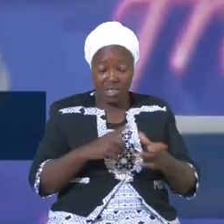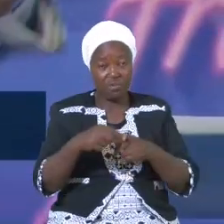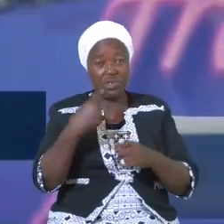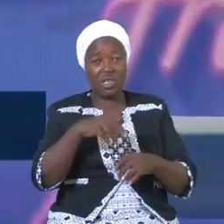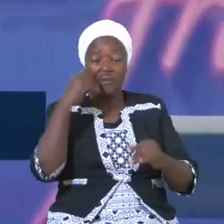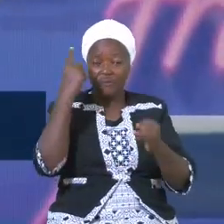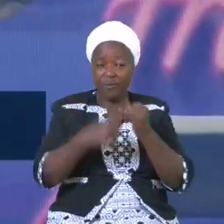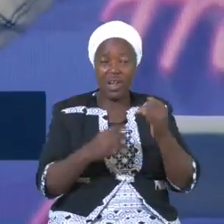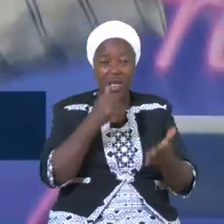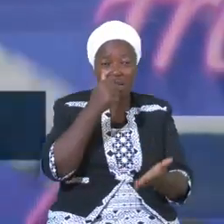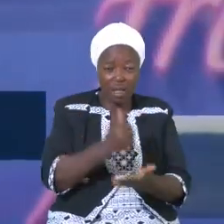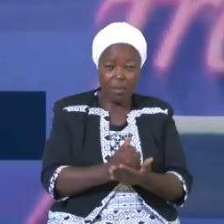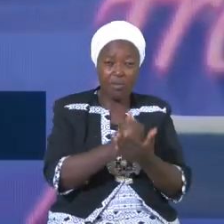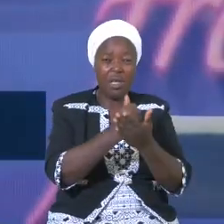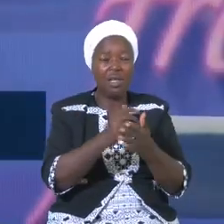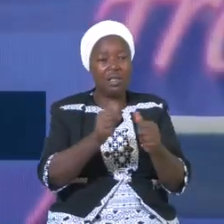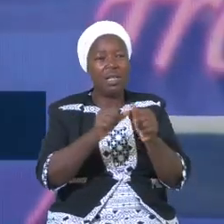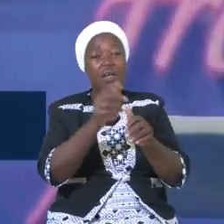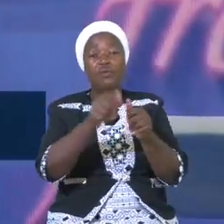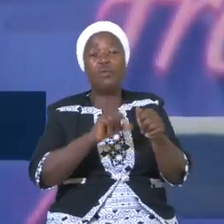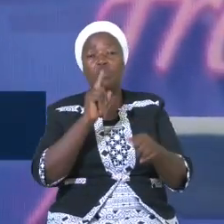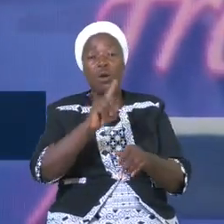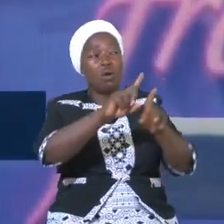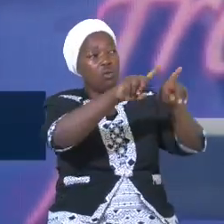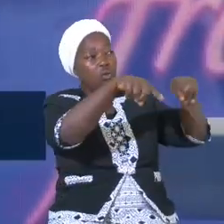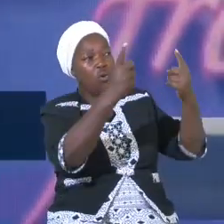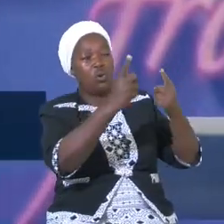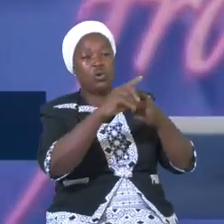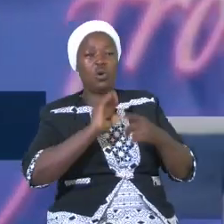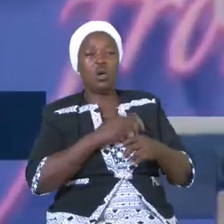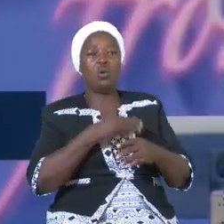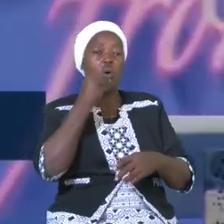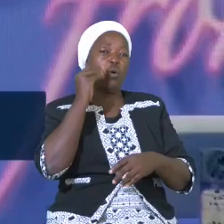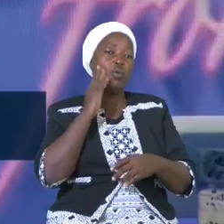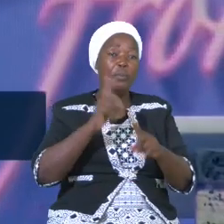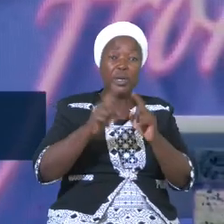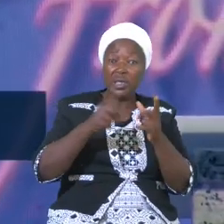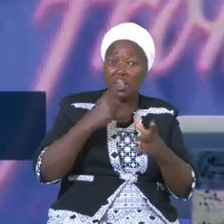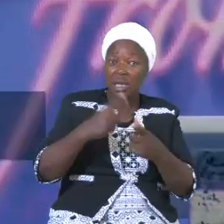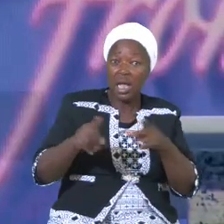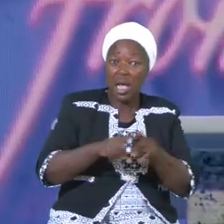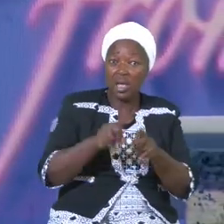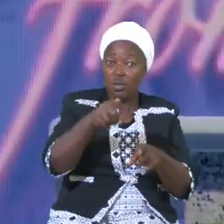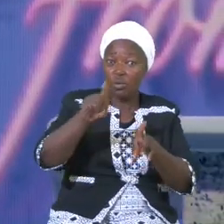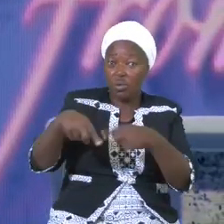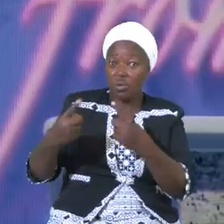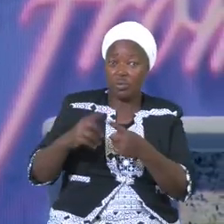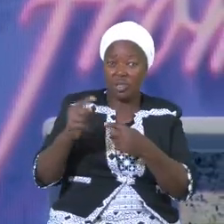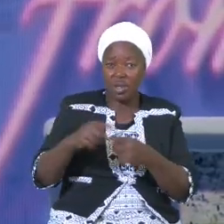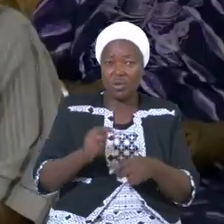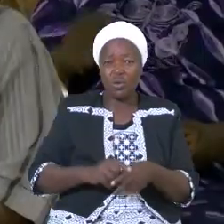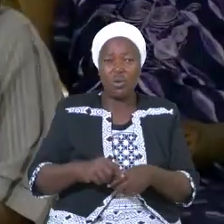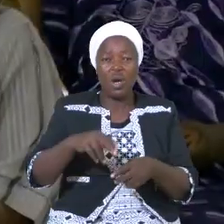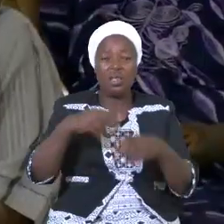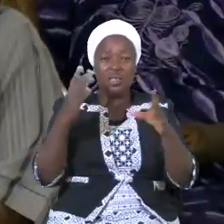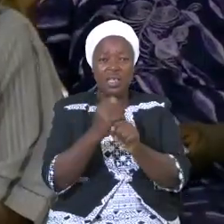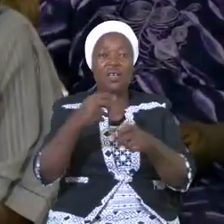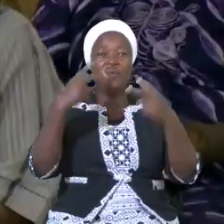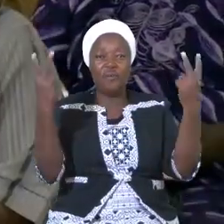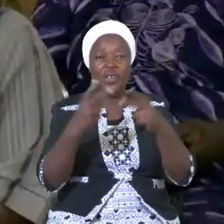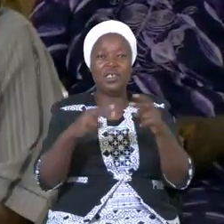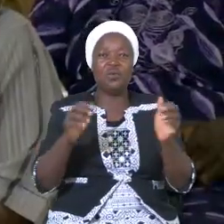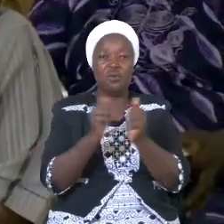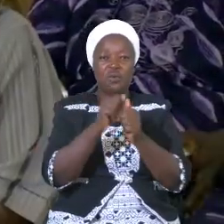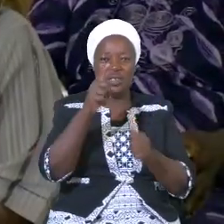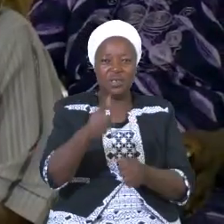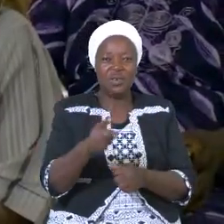minor then we go to our homes but then as you go you're taking victory along with here you're